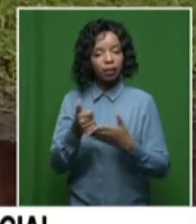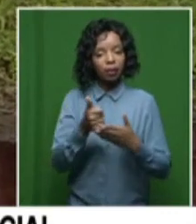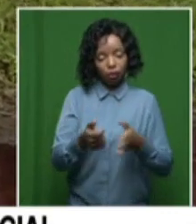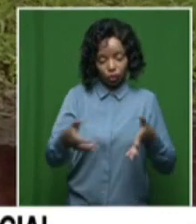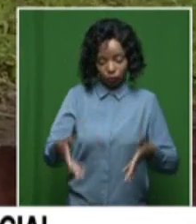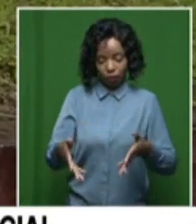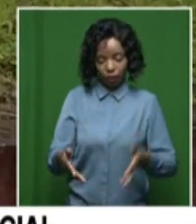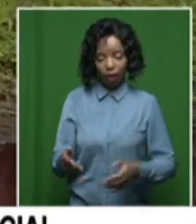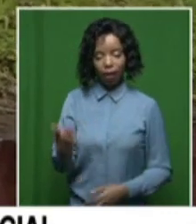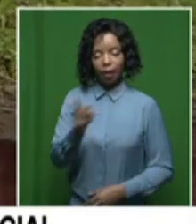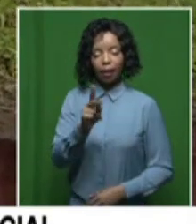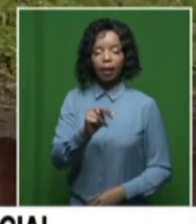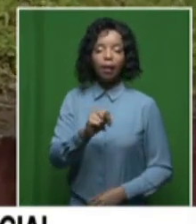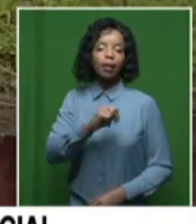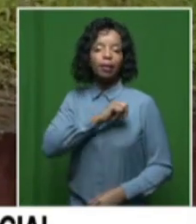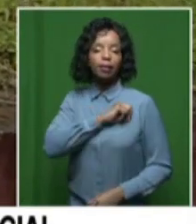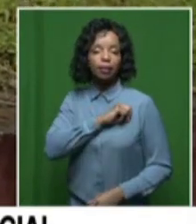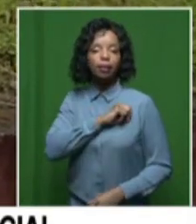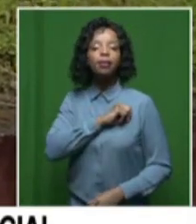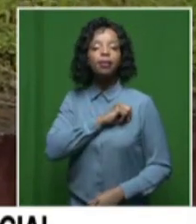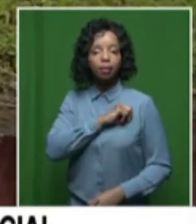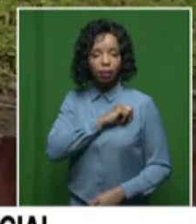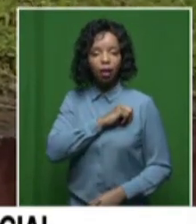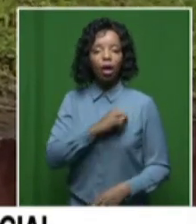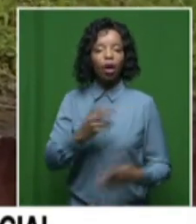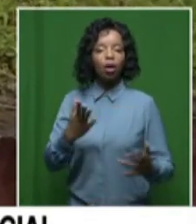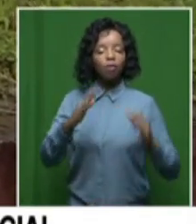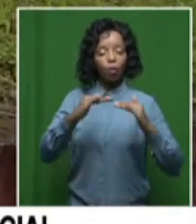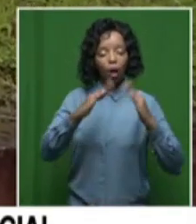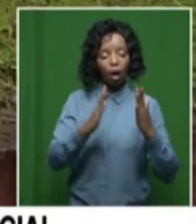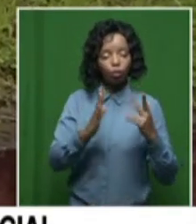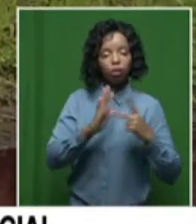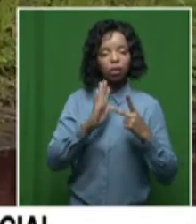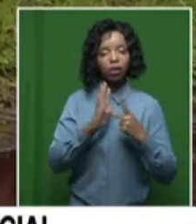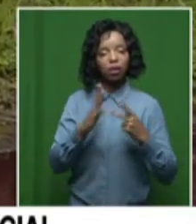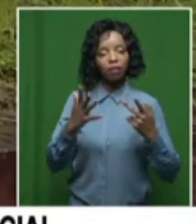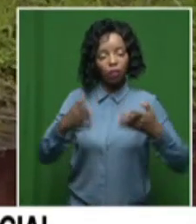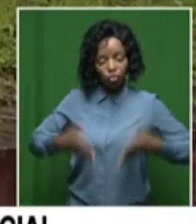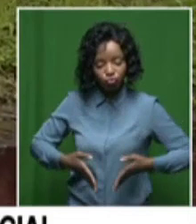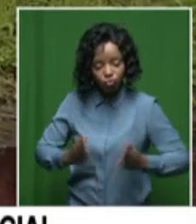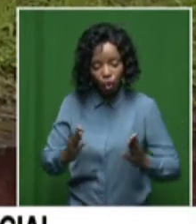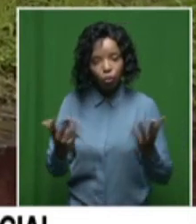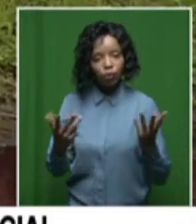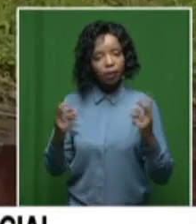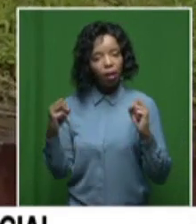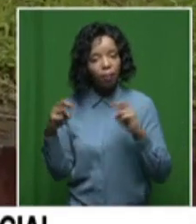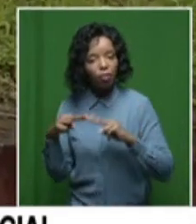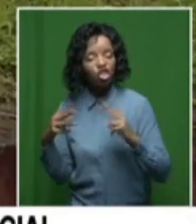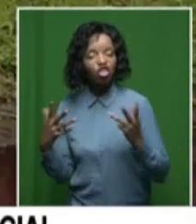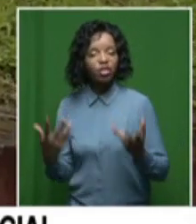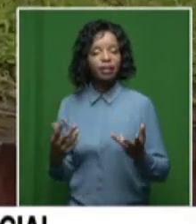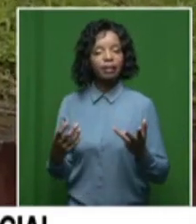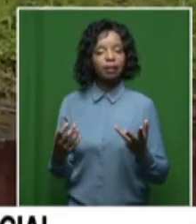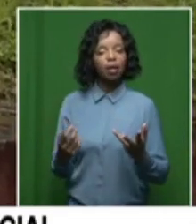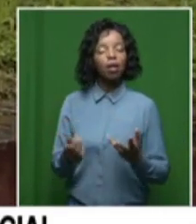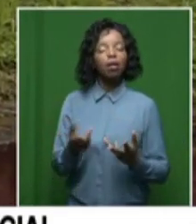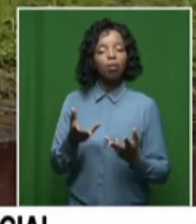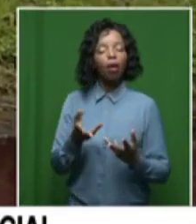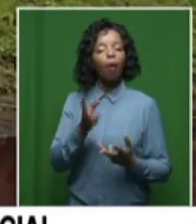as far as infrastructure is concerned, as far as housing is concerned, and access or something